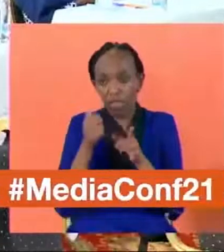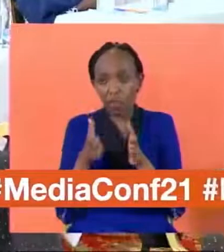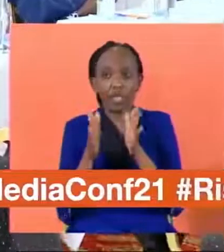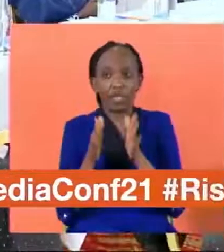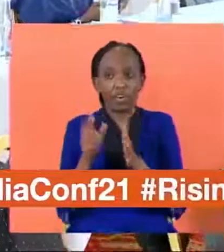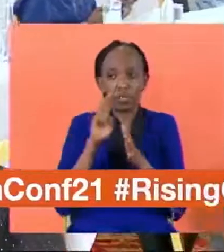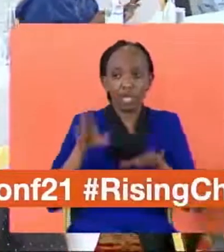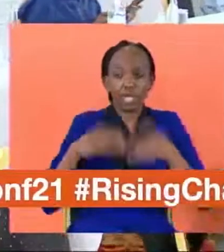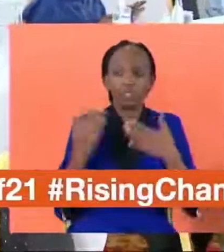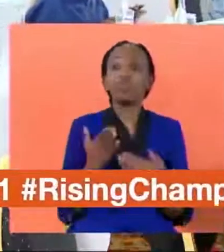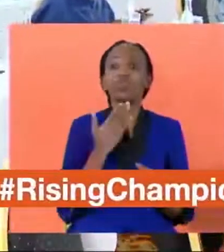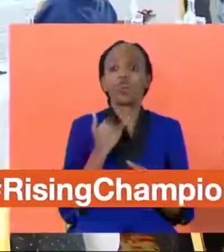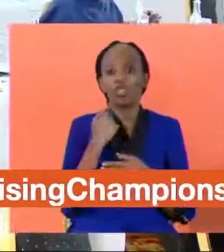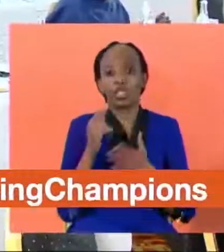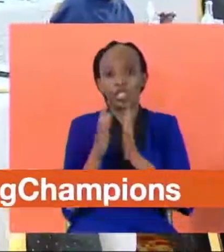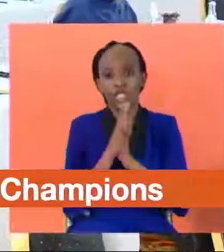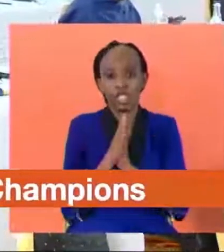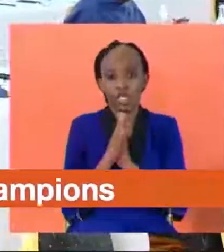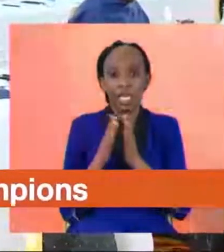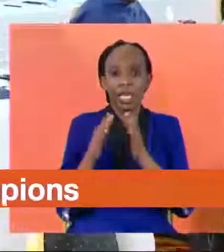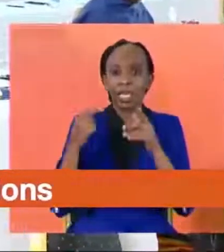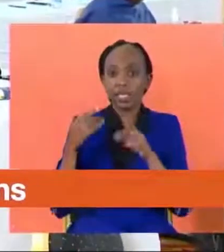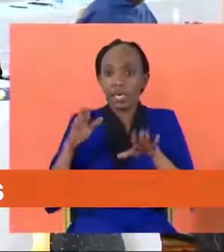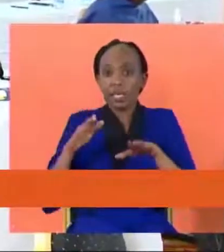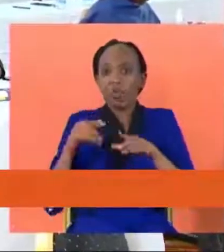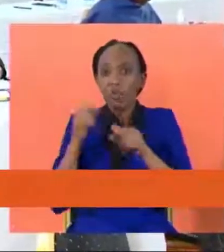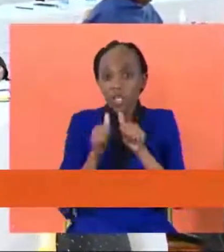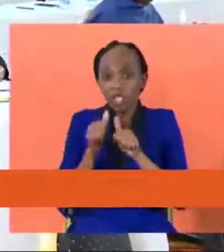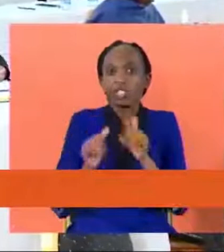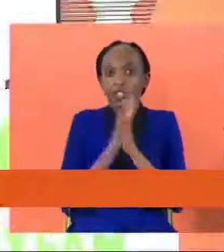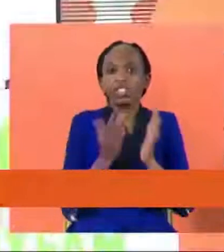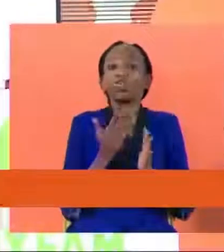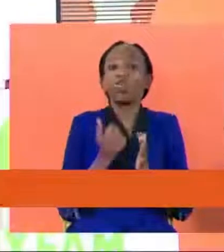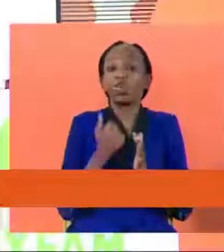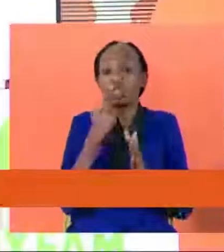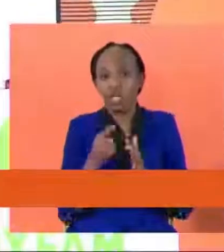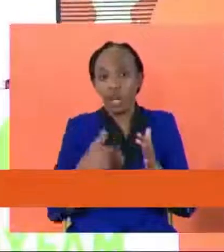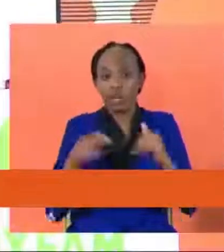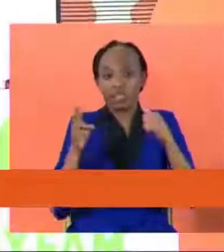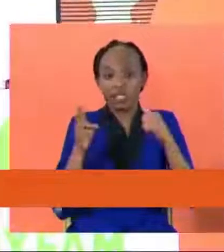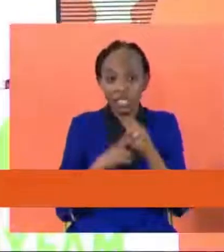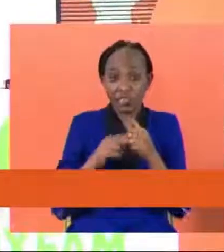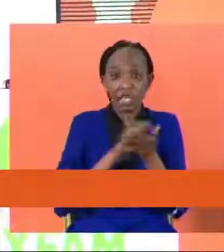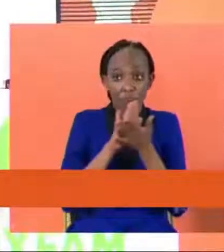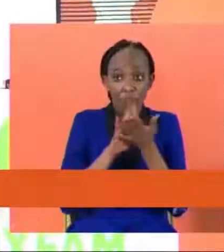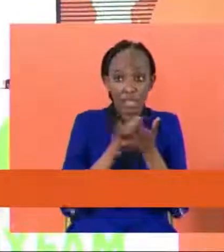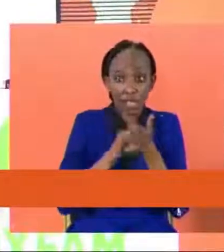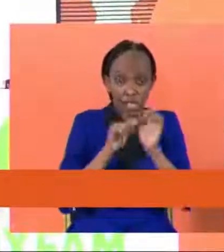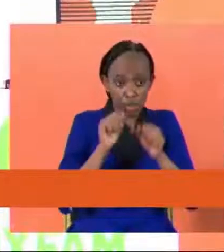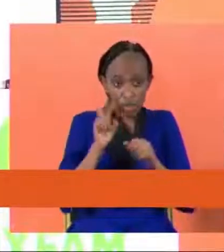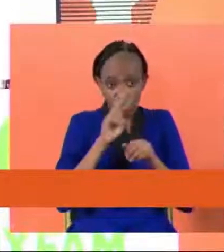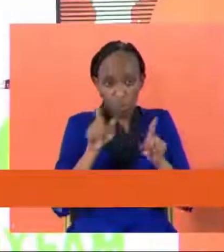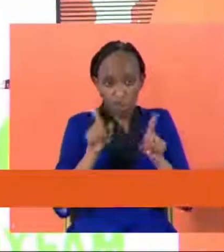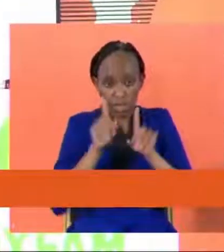looking at how you want to tell the stories is the types of stories that you want to tell. And there are 7 basic plots that you can look at in